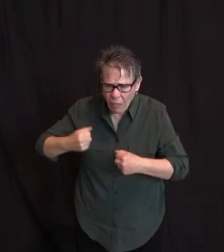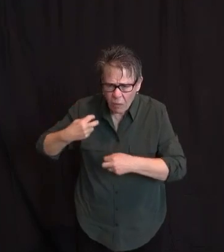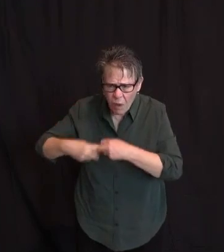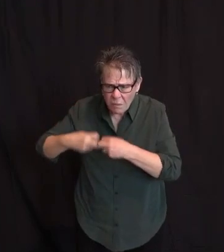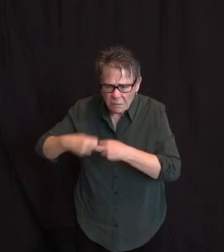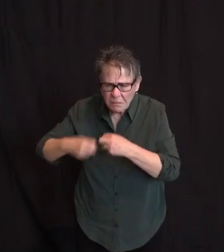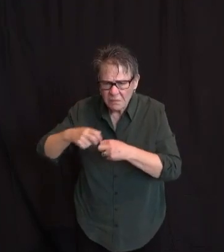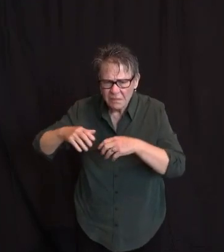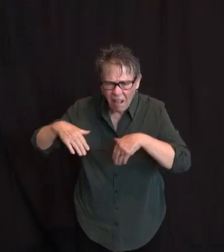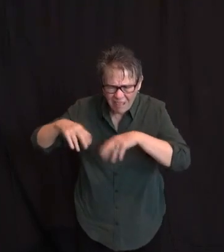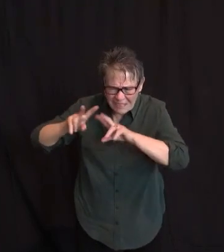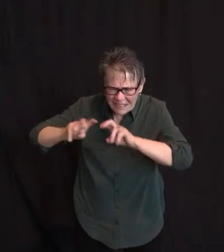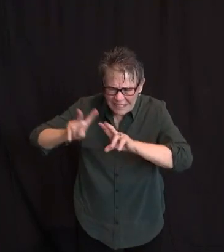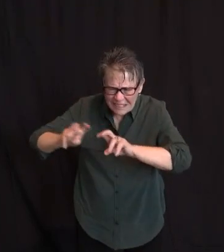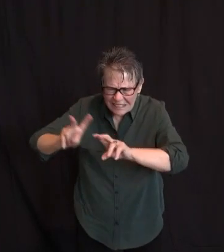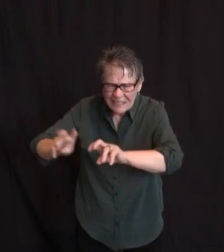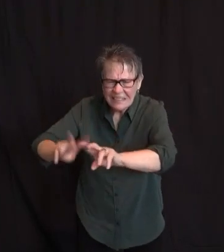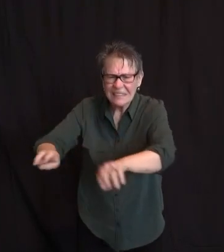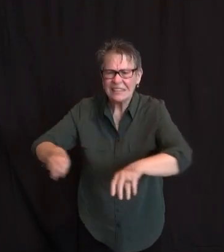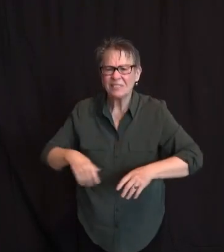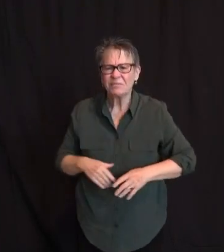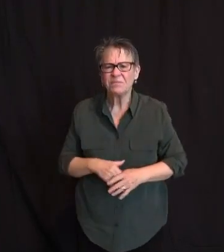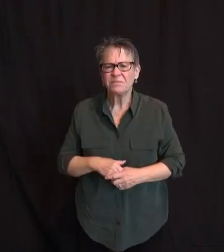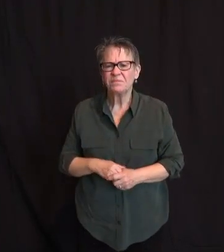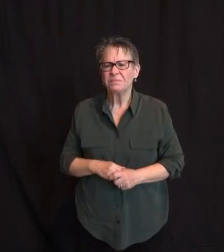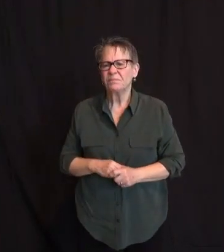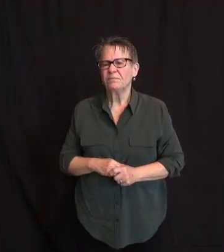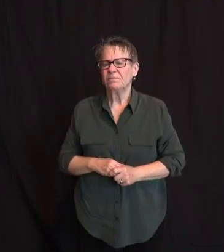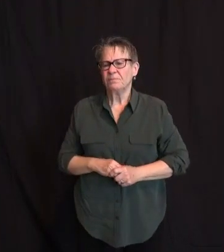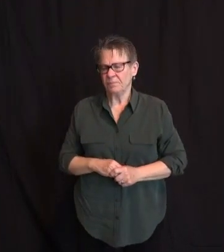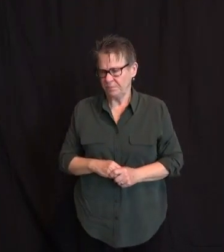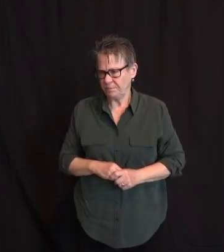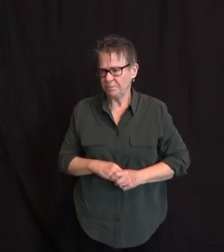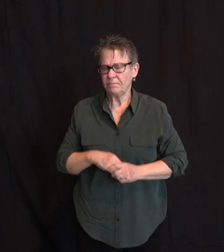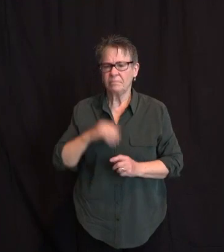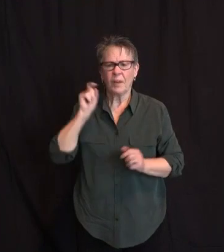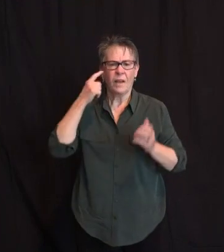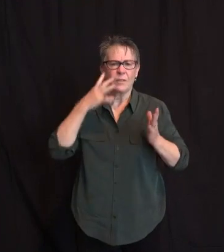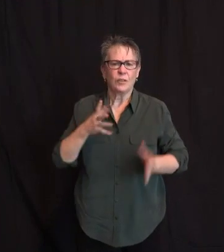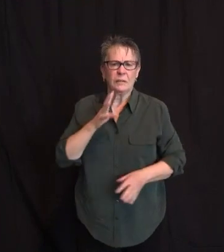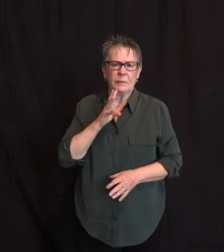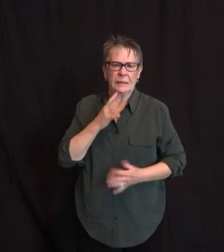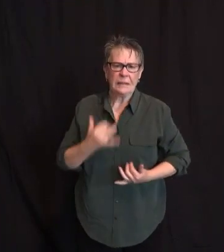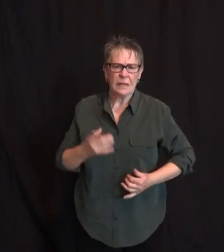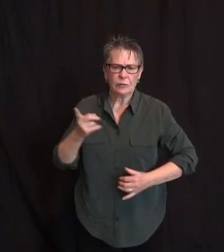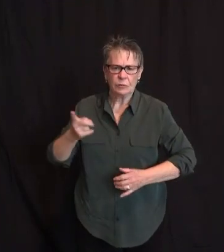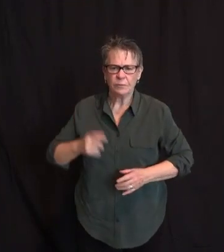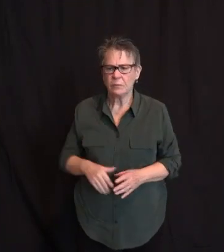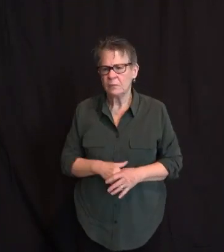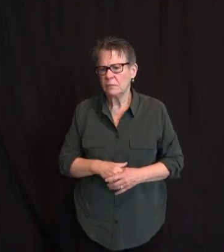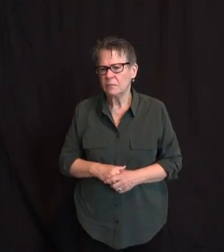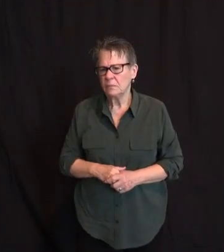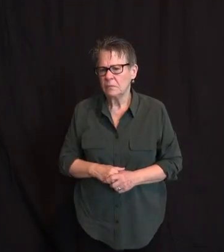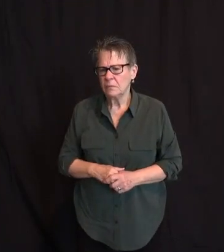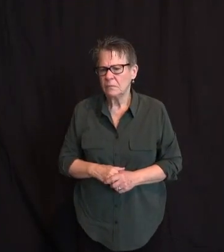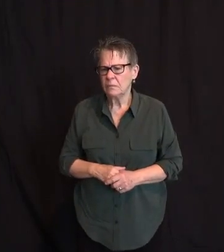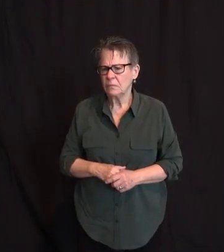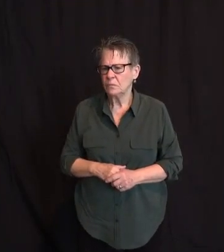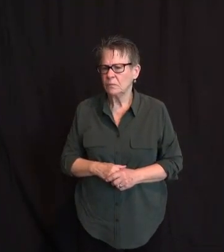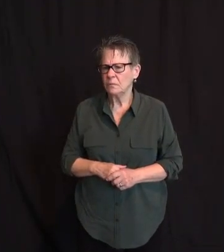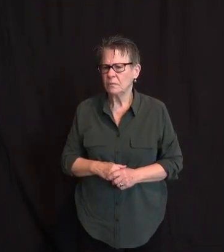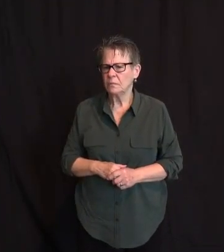I believe, just by example, this is on the front page of the New York Times today, as we discussed earlier, communities of color